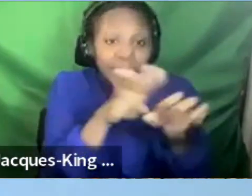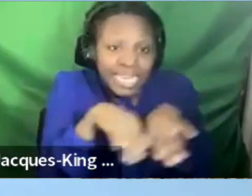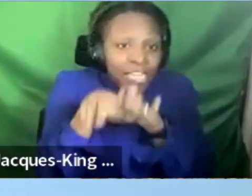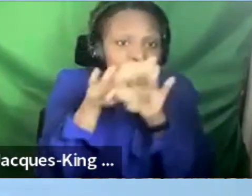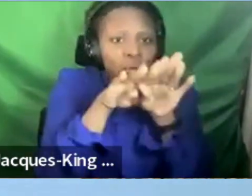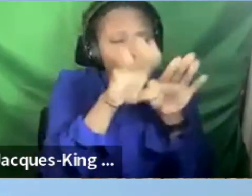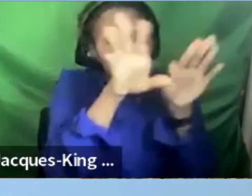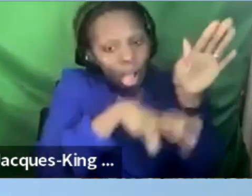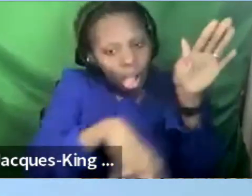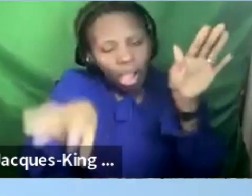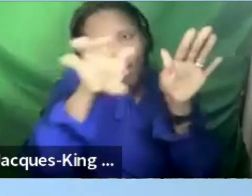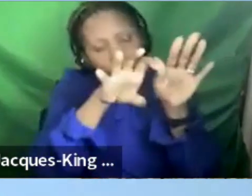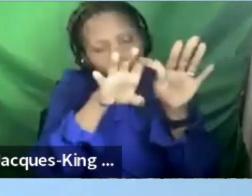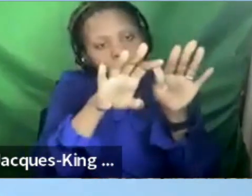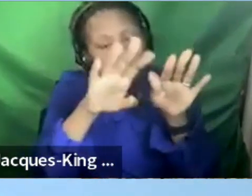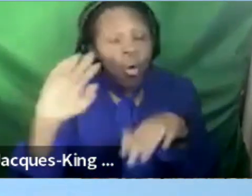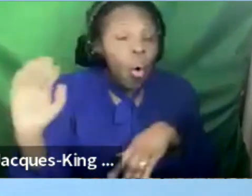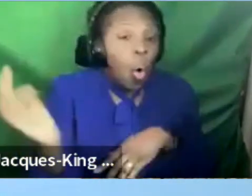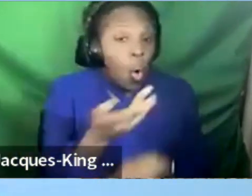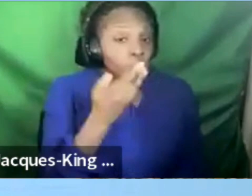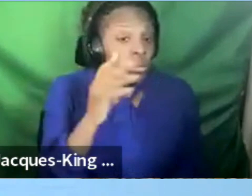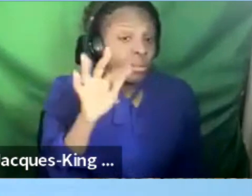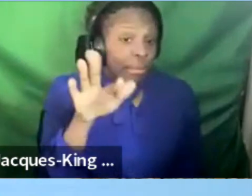every single